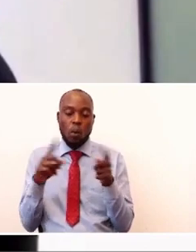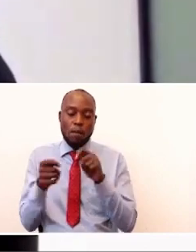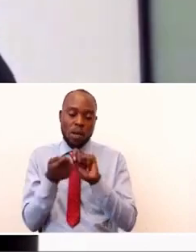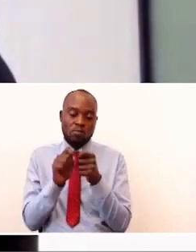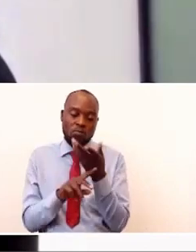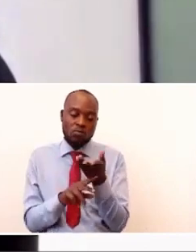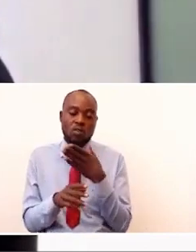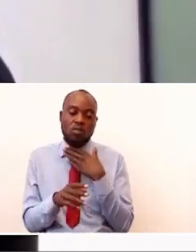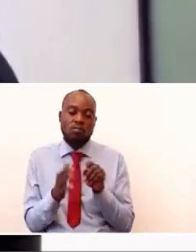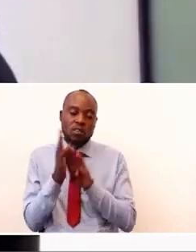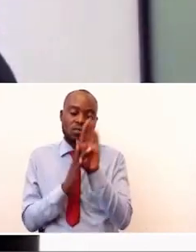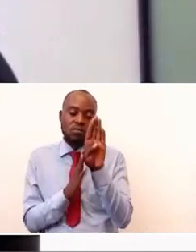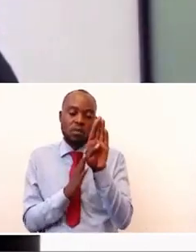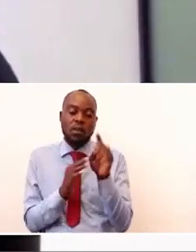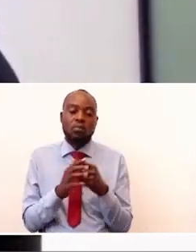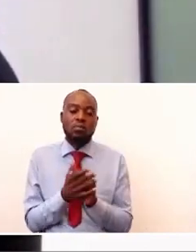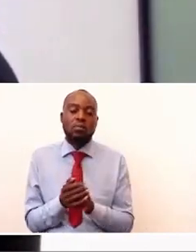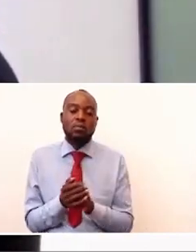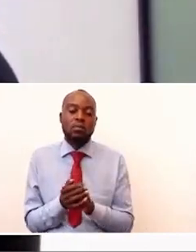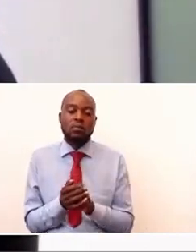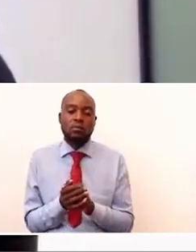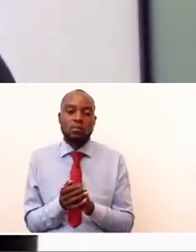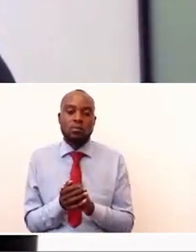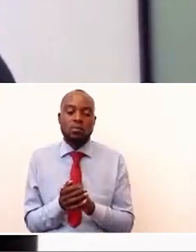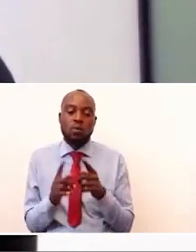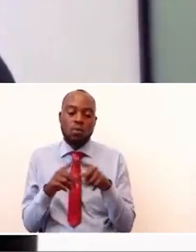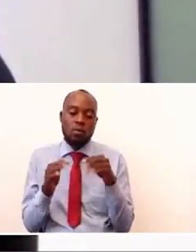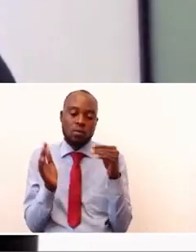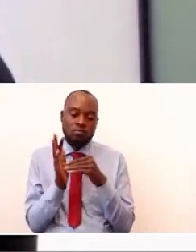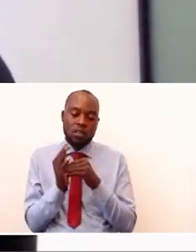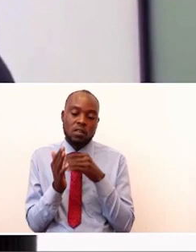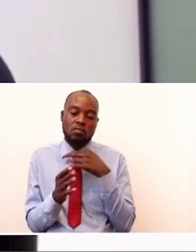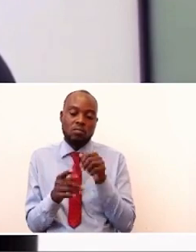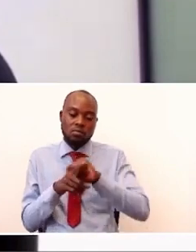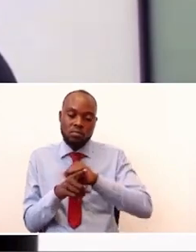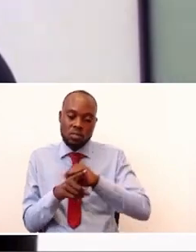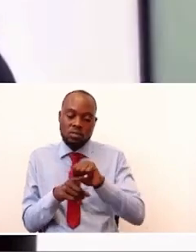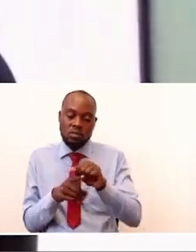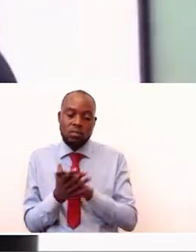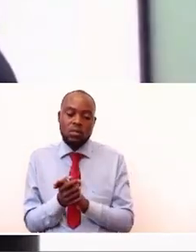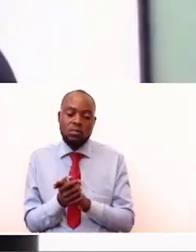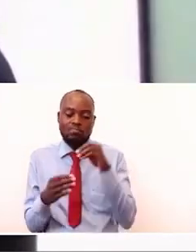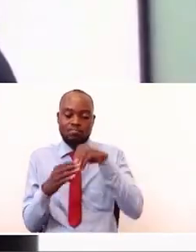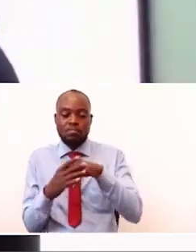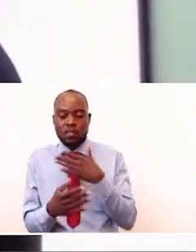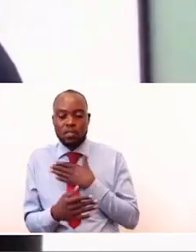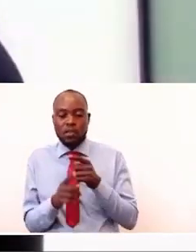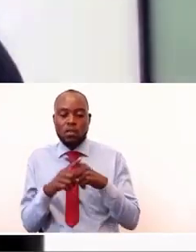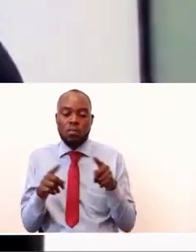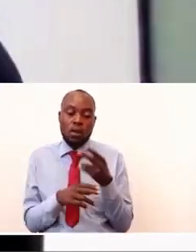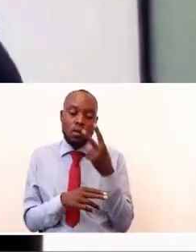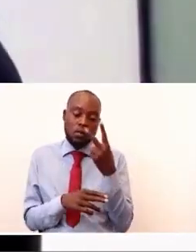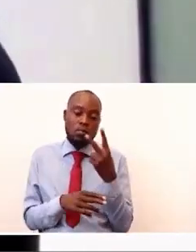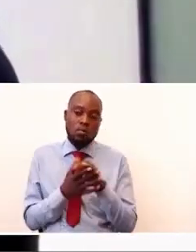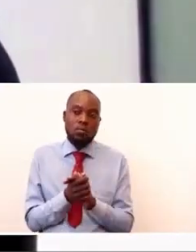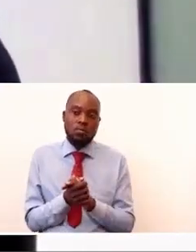more developers that are developing these things. And also we need to be training, our universities should be ideally looking at how